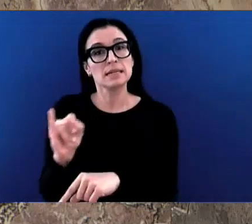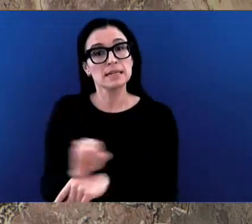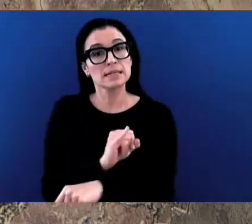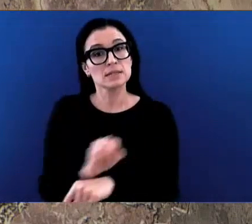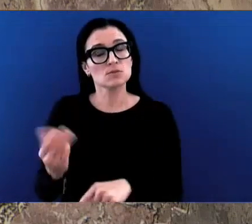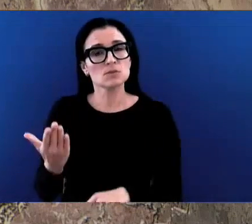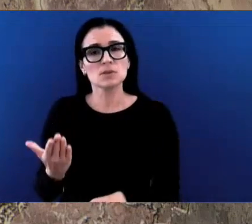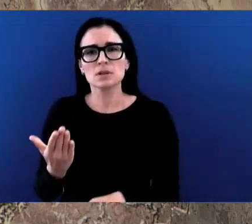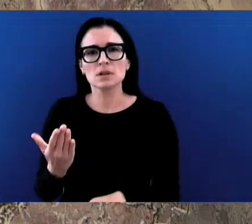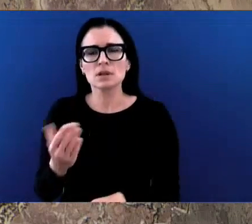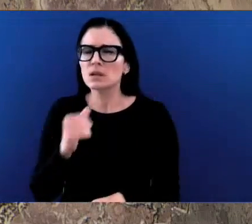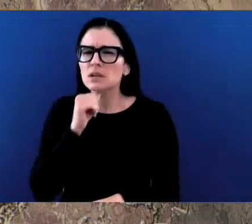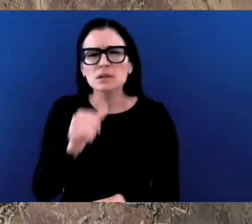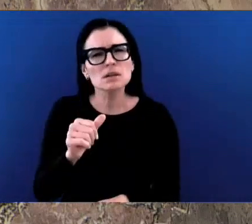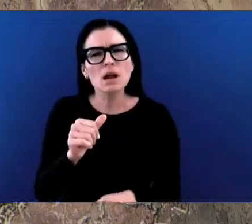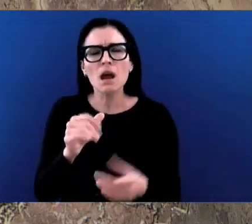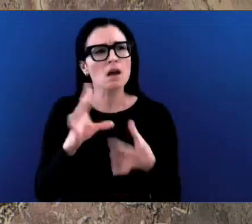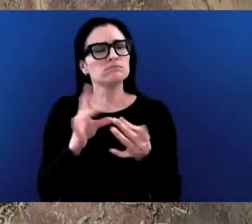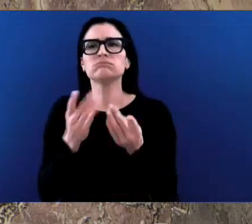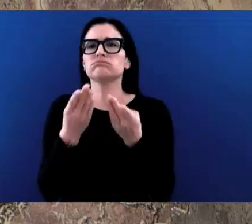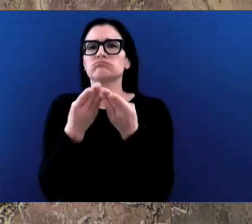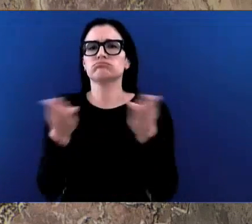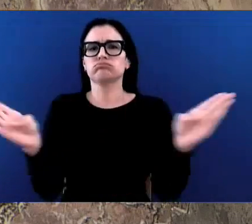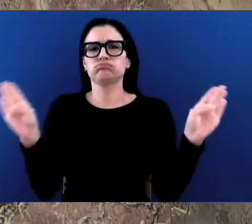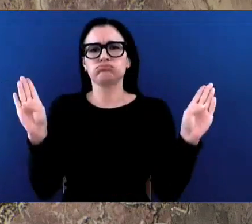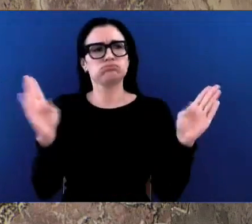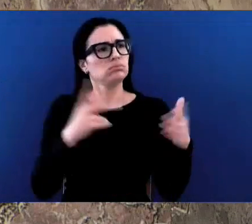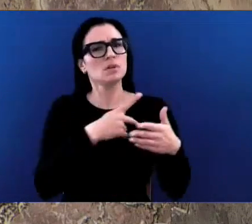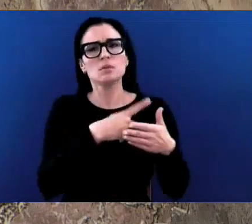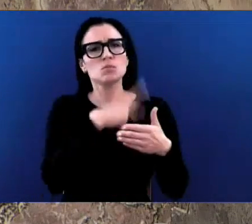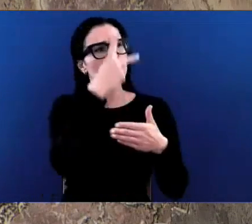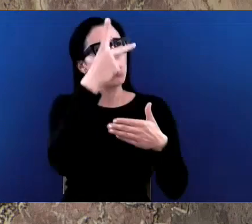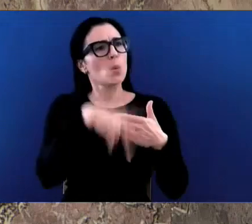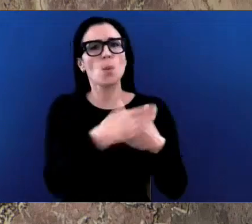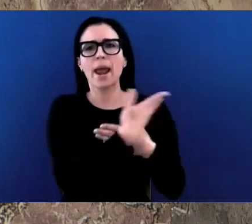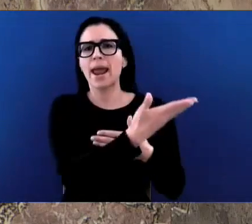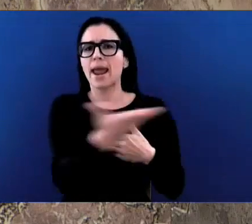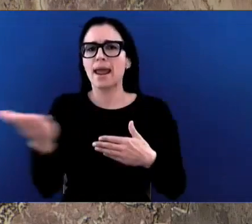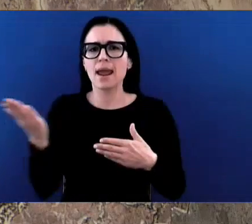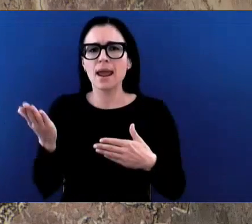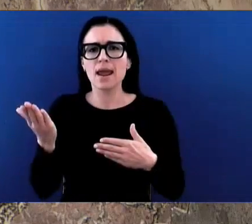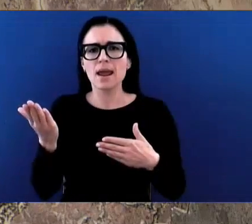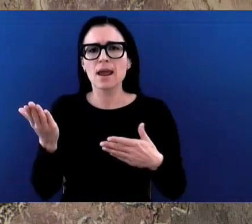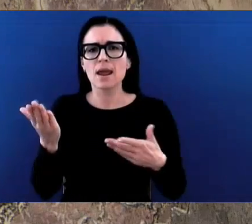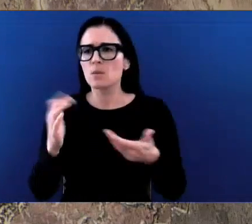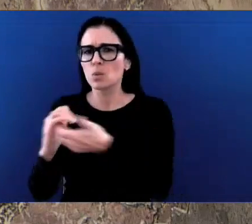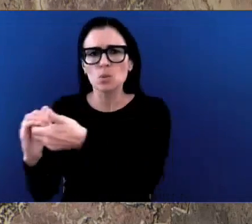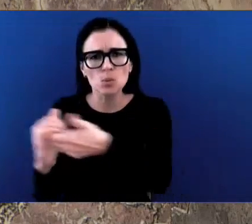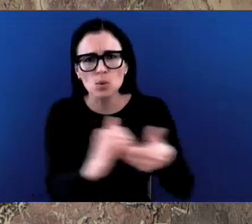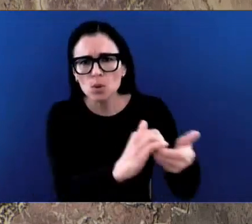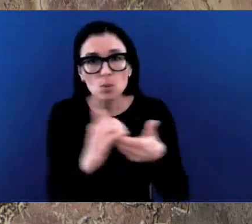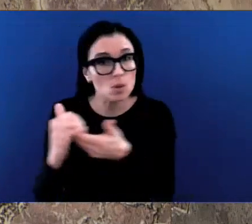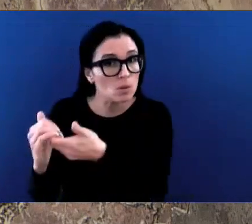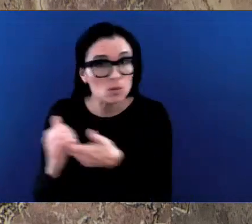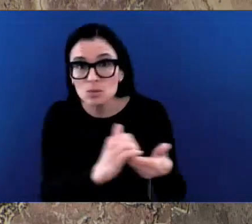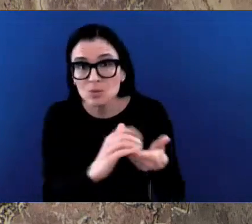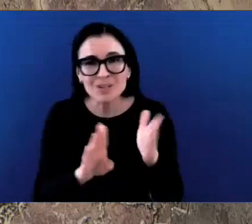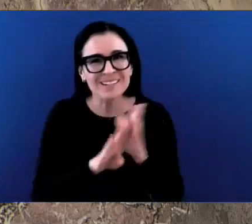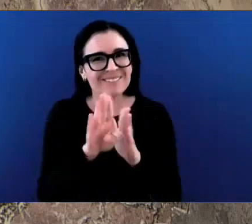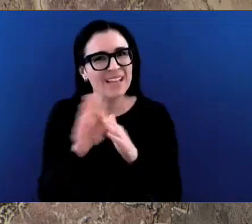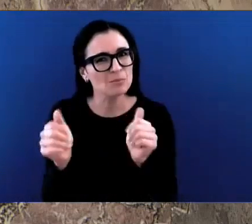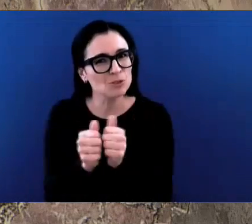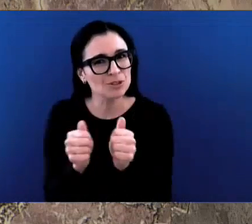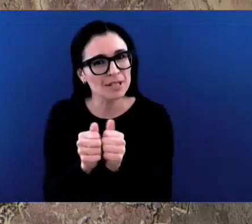of the program that we worked on together, the Green Party and the BC NDP, called Clean BC. It's